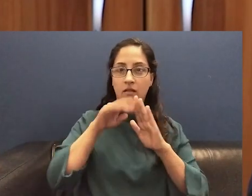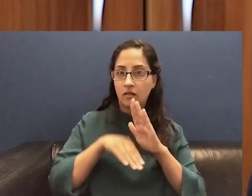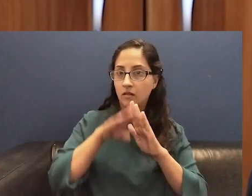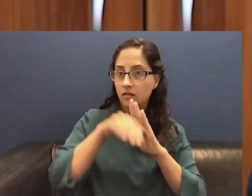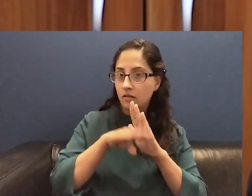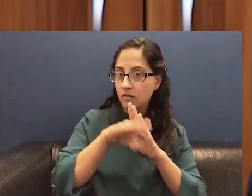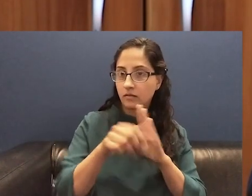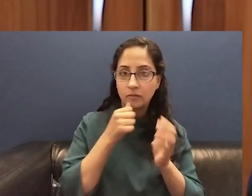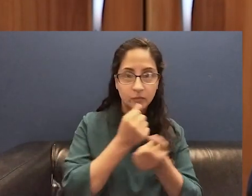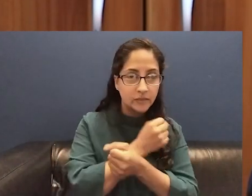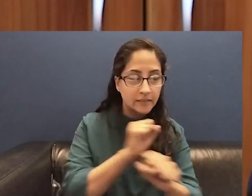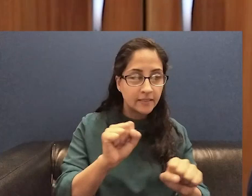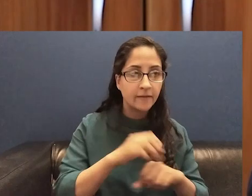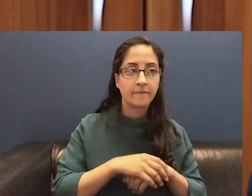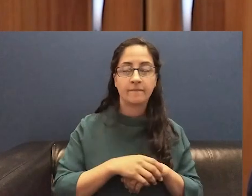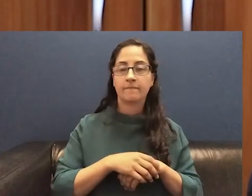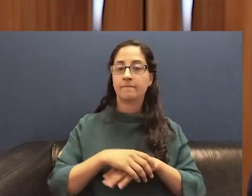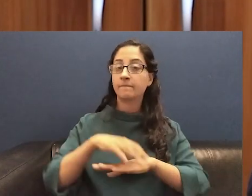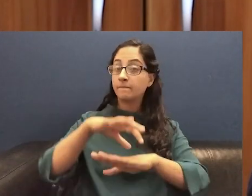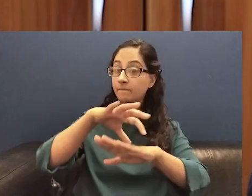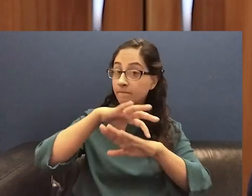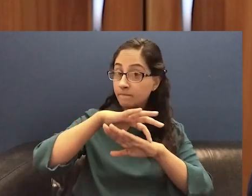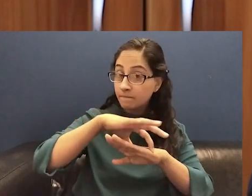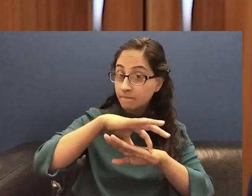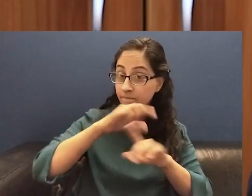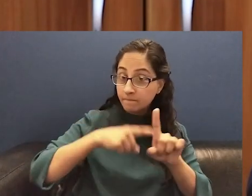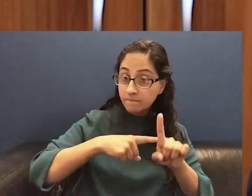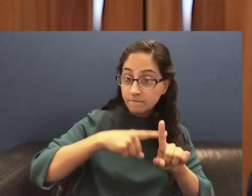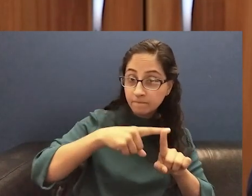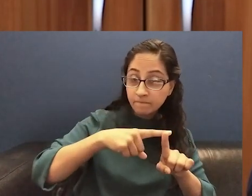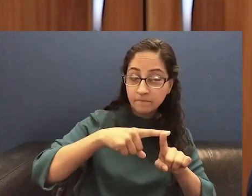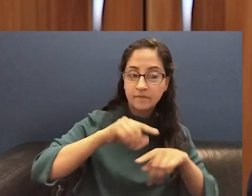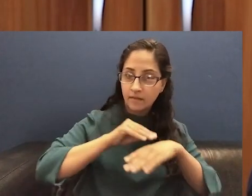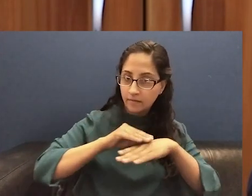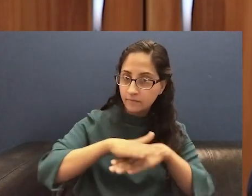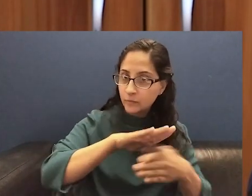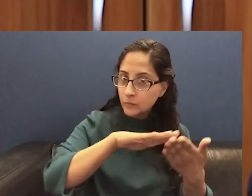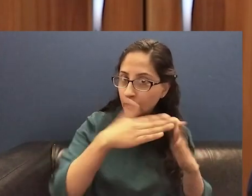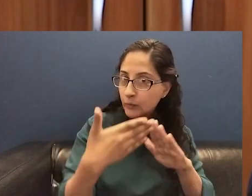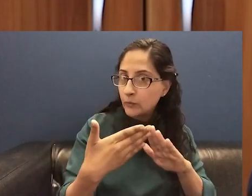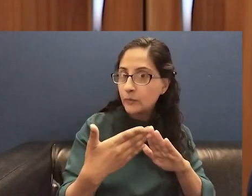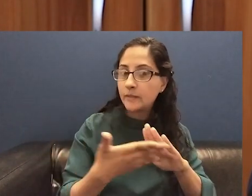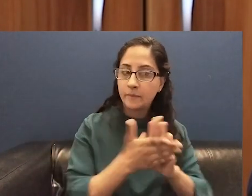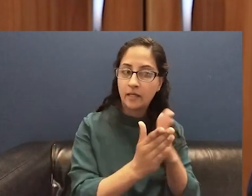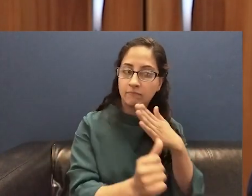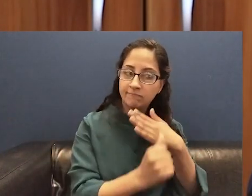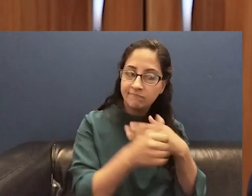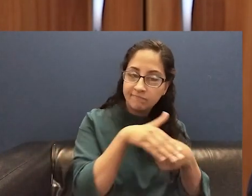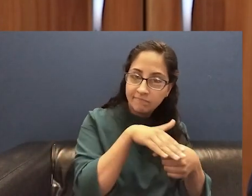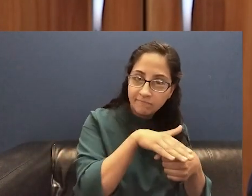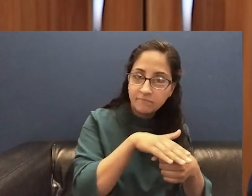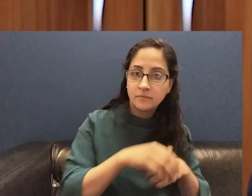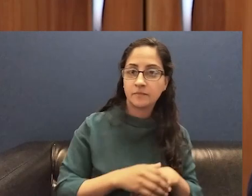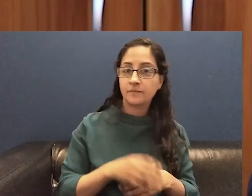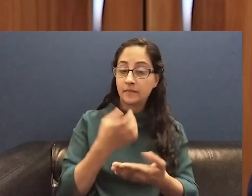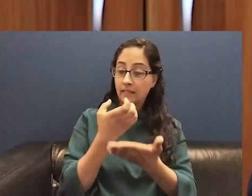communities, a fragile economy, and an externally dependent